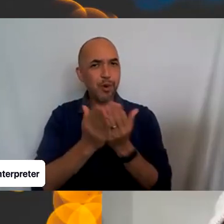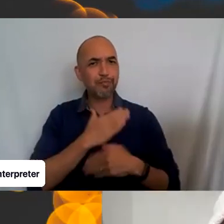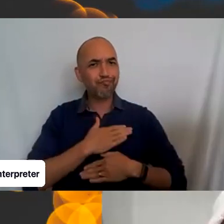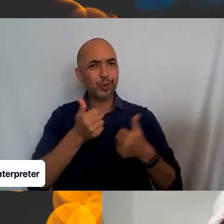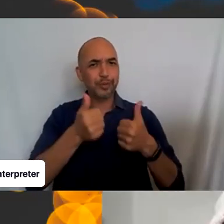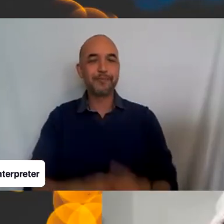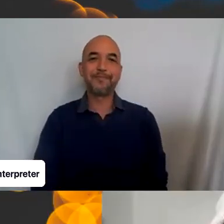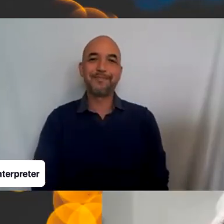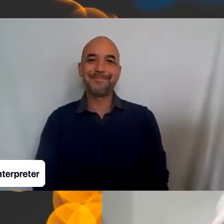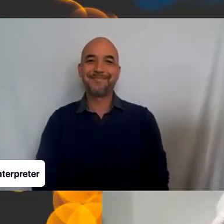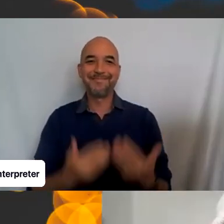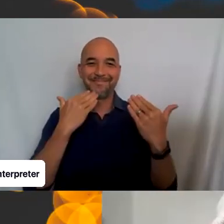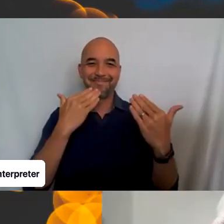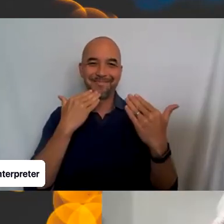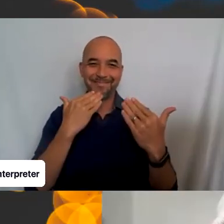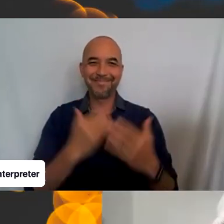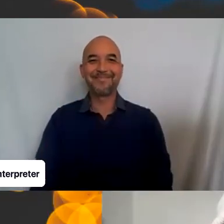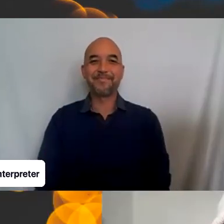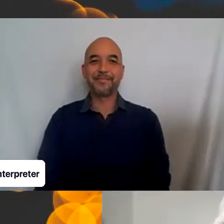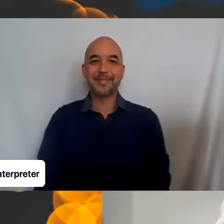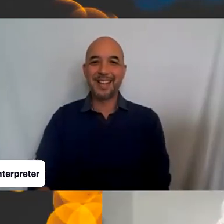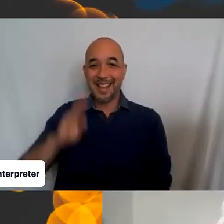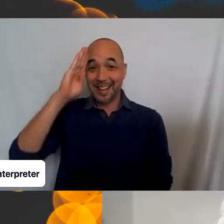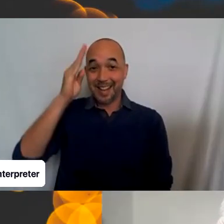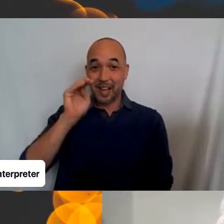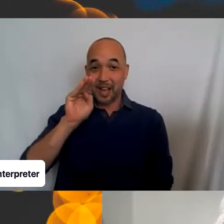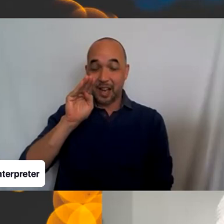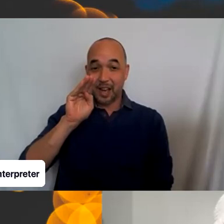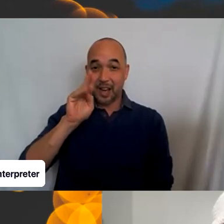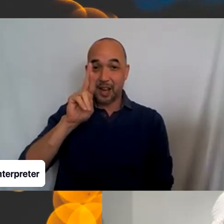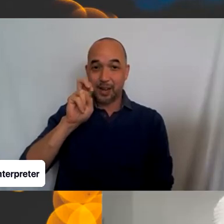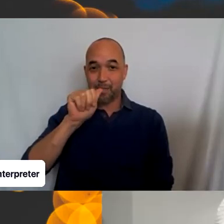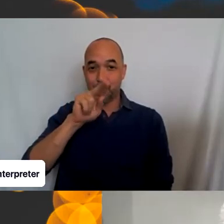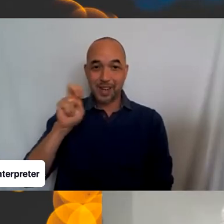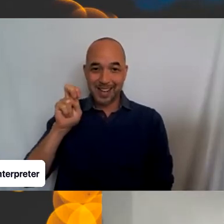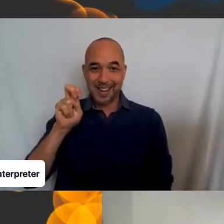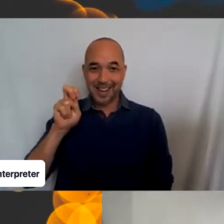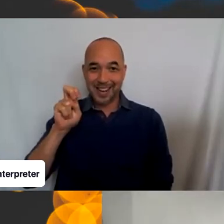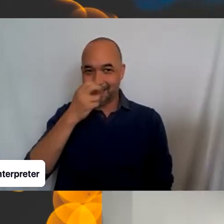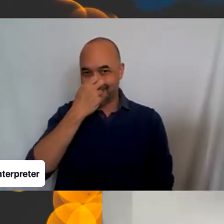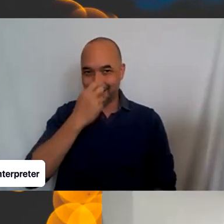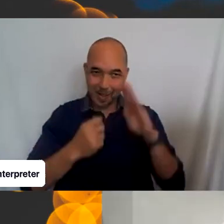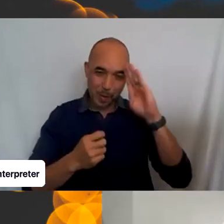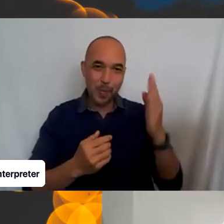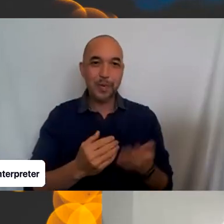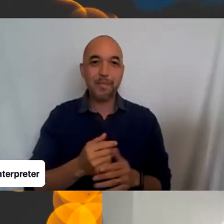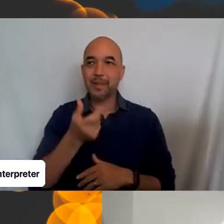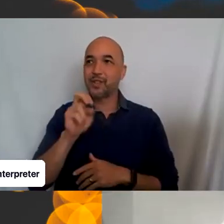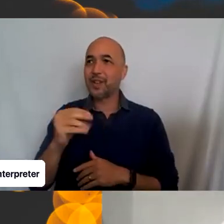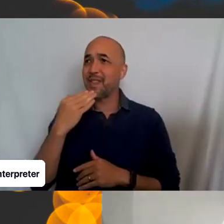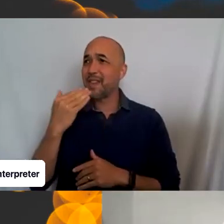you. Thank you so much. Hi, Breanne. Hi, everyone. Thank you so much for being